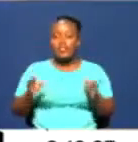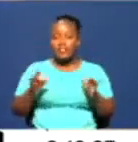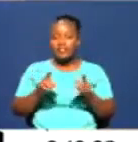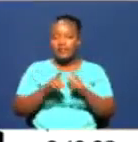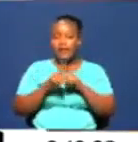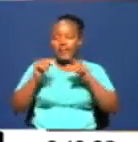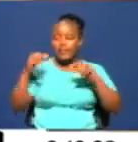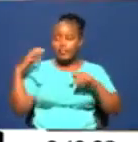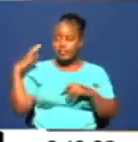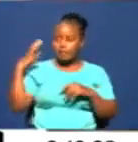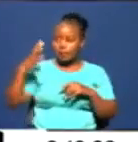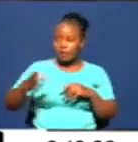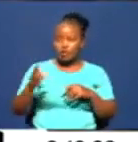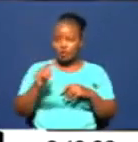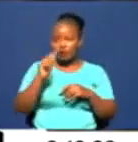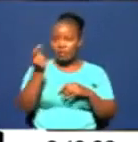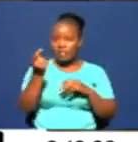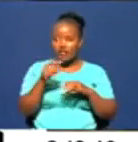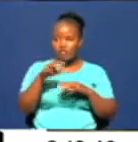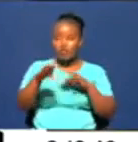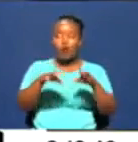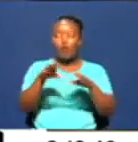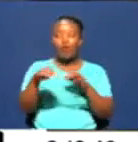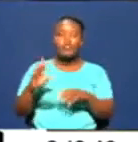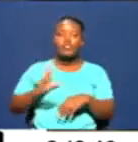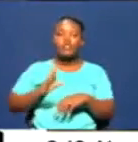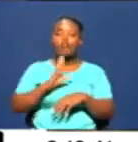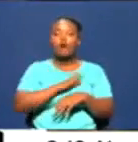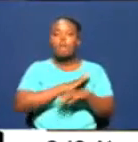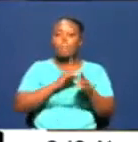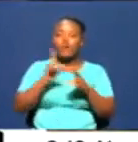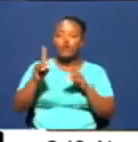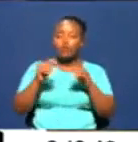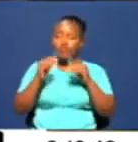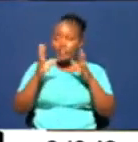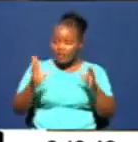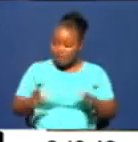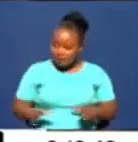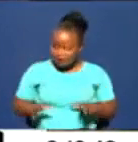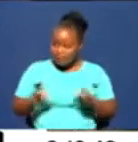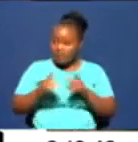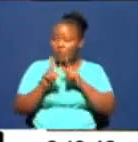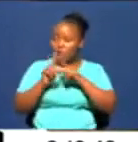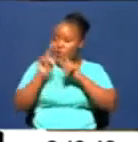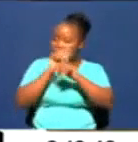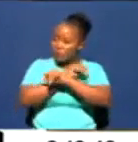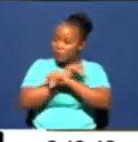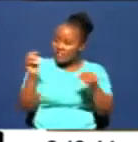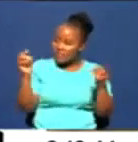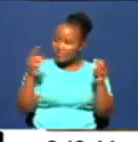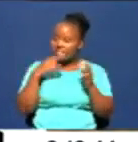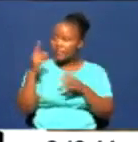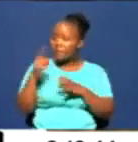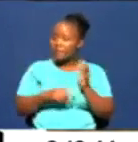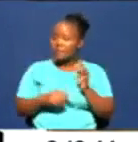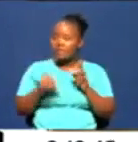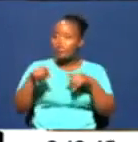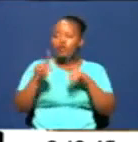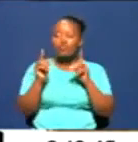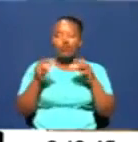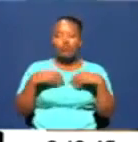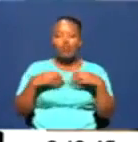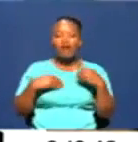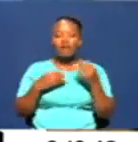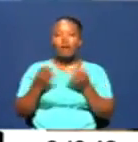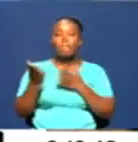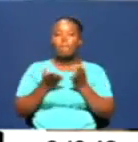of the Kenya Wildlife Service Board of Directors. The president noted that besides his distinguished career in public service, Dr.